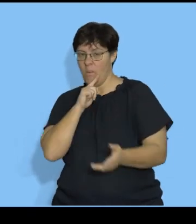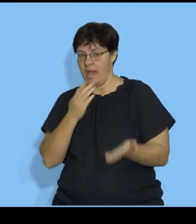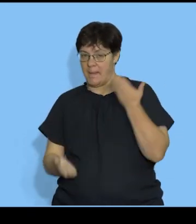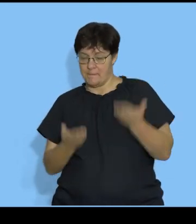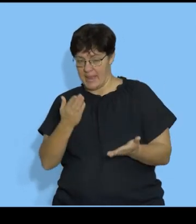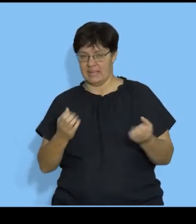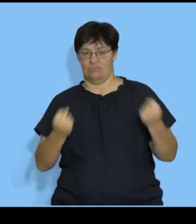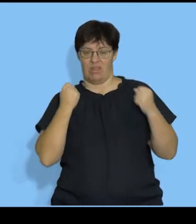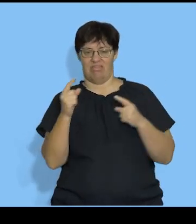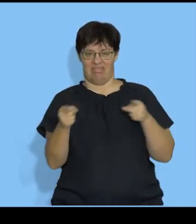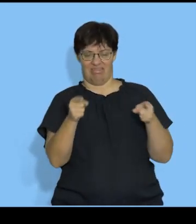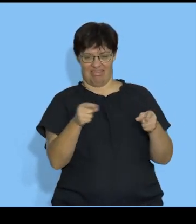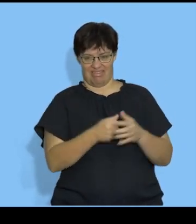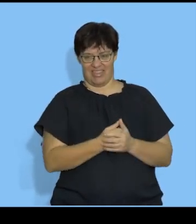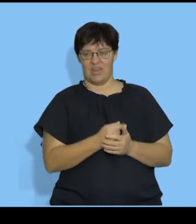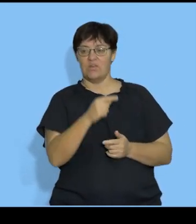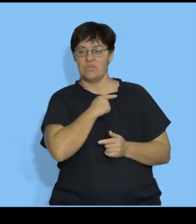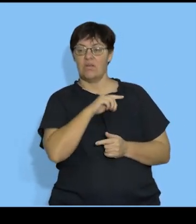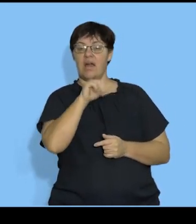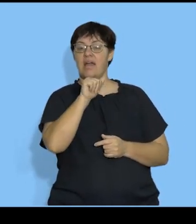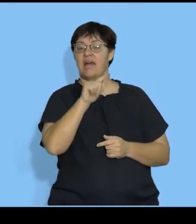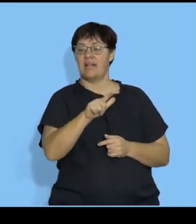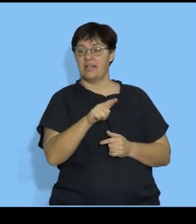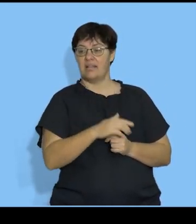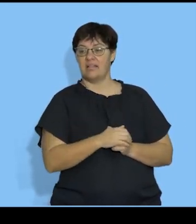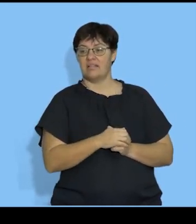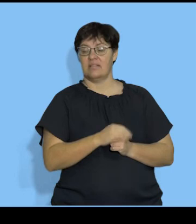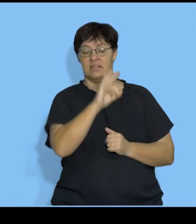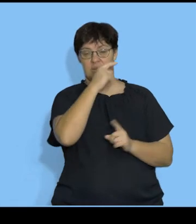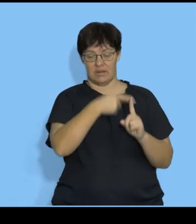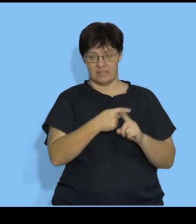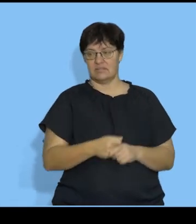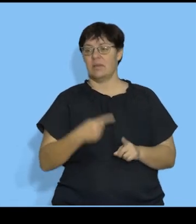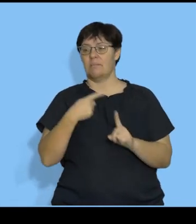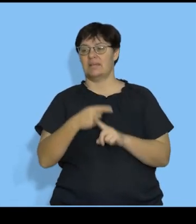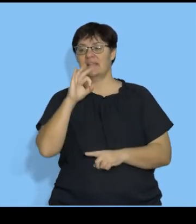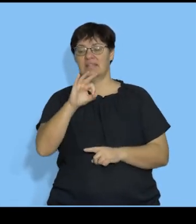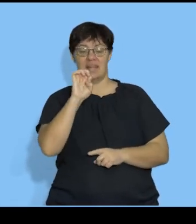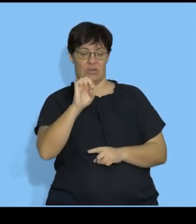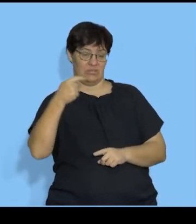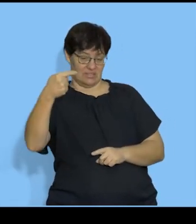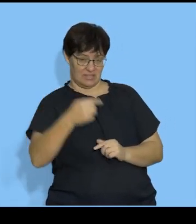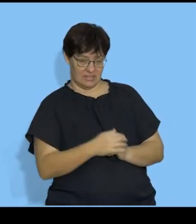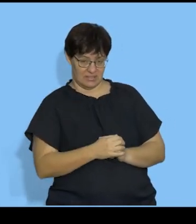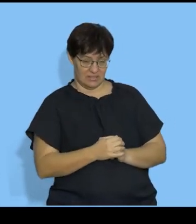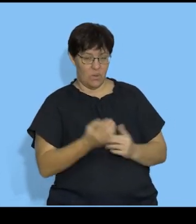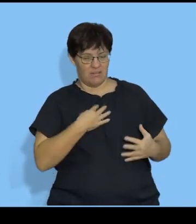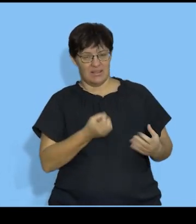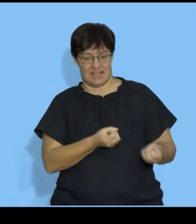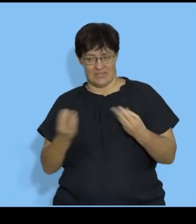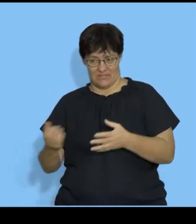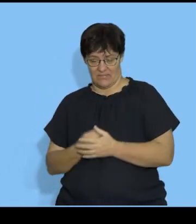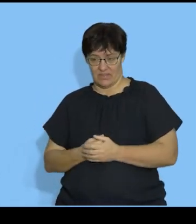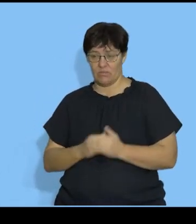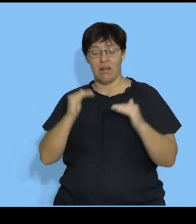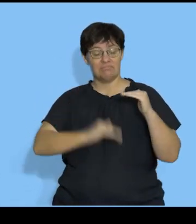of the two. Then we get aluminium ions plus 3 electrons, right? While the one below